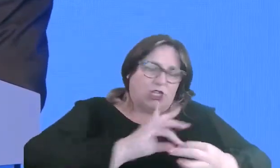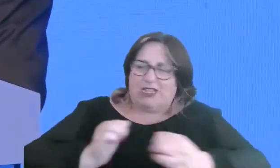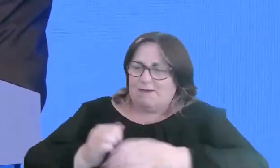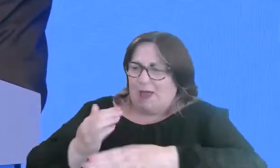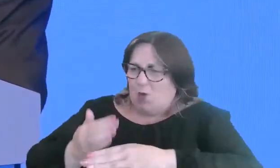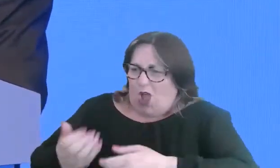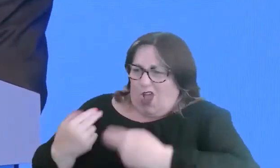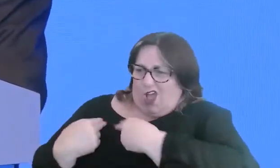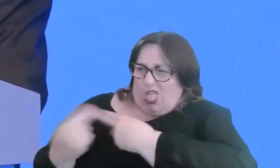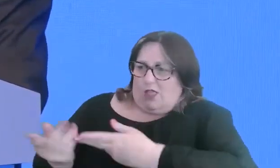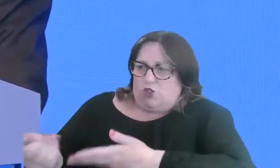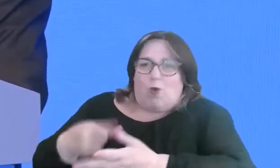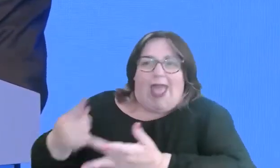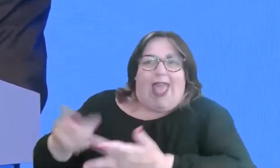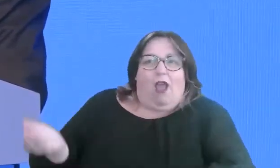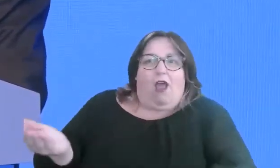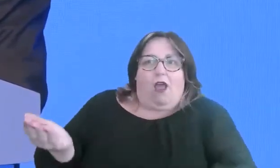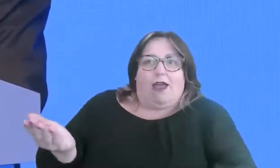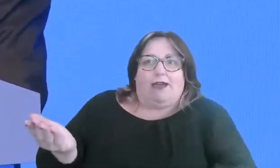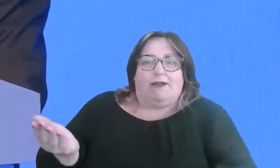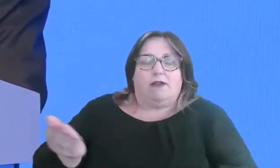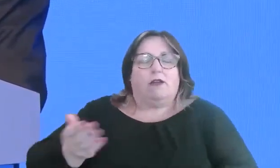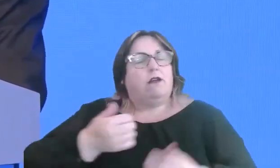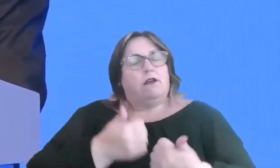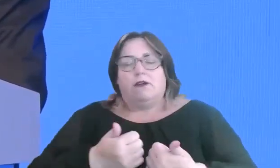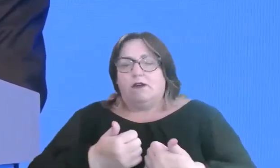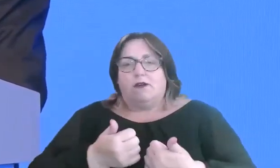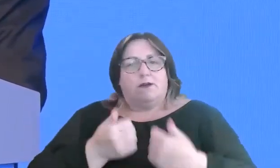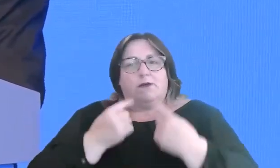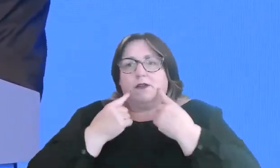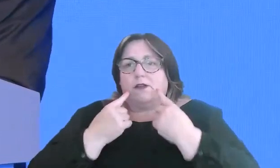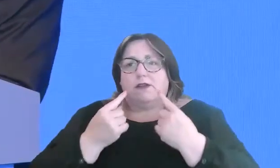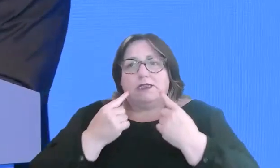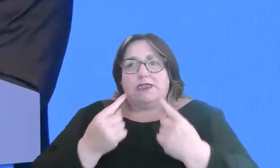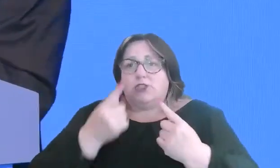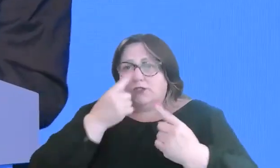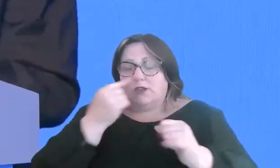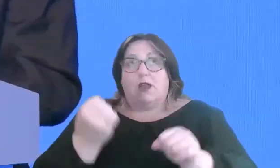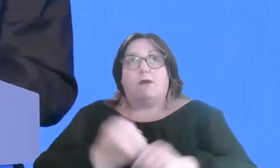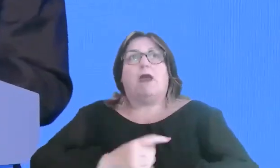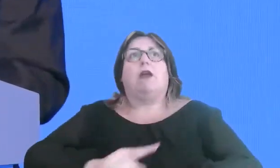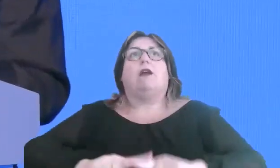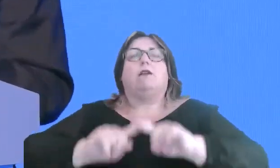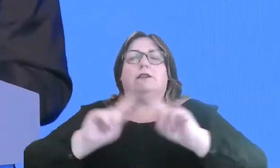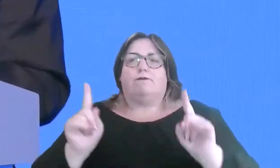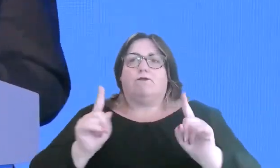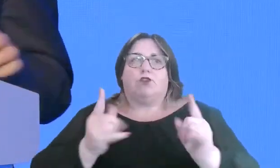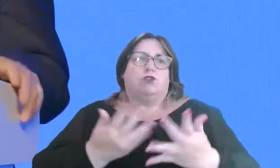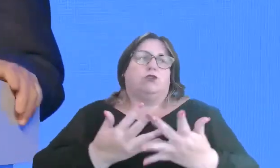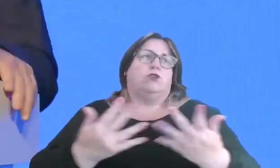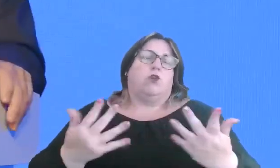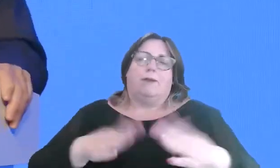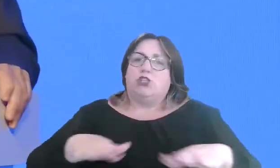difference a good teacher, personalizing what they do, can make to so many children. So in every case, we can show AI